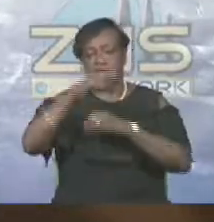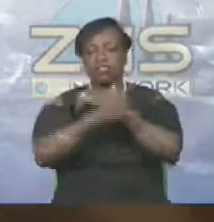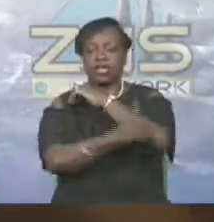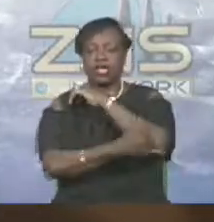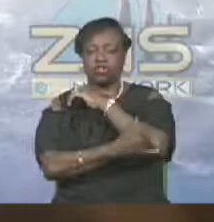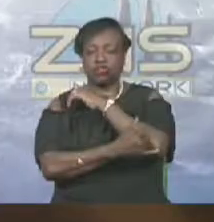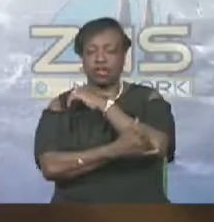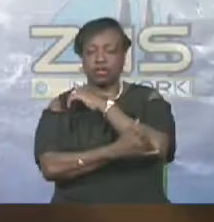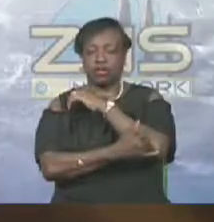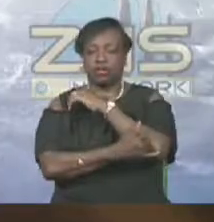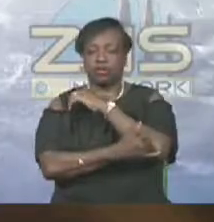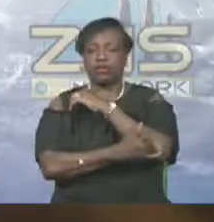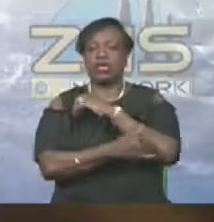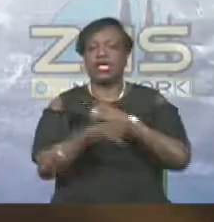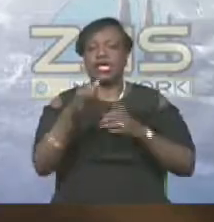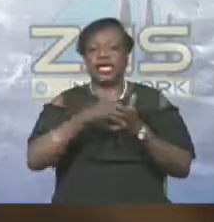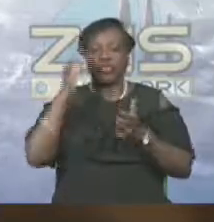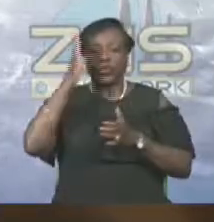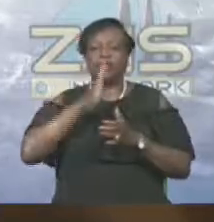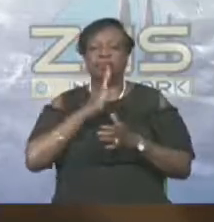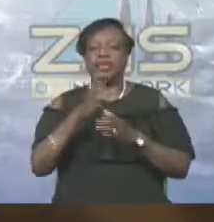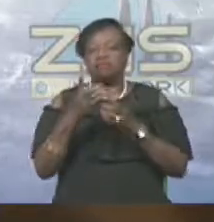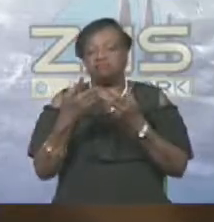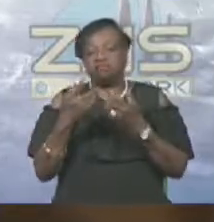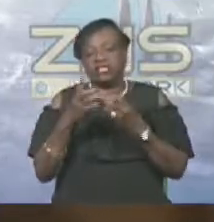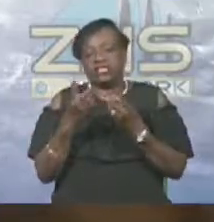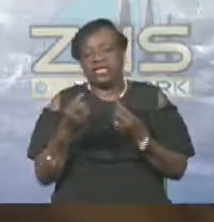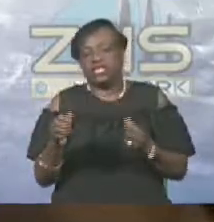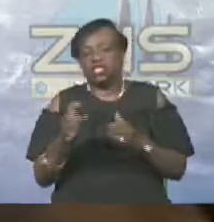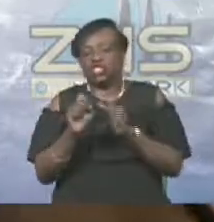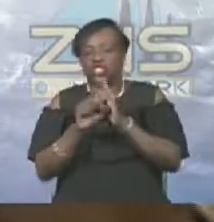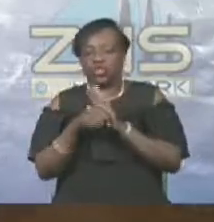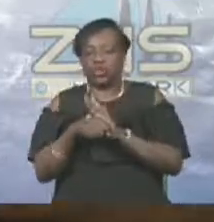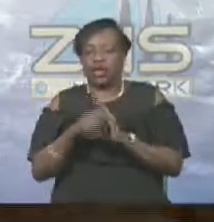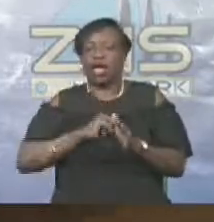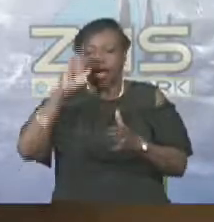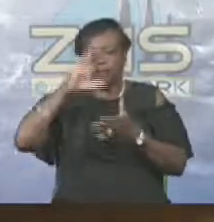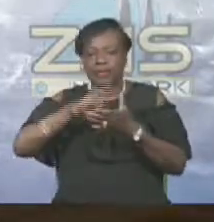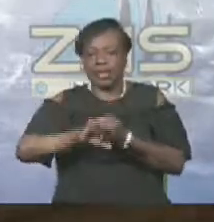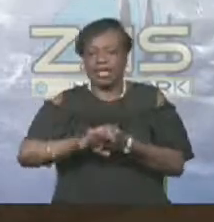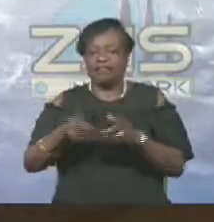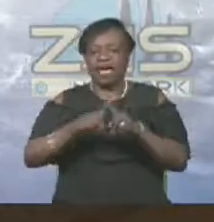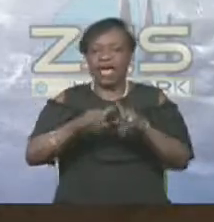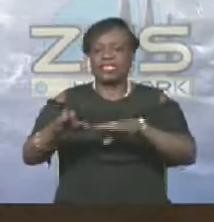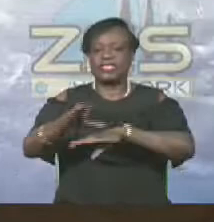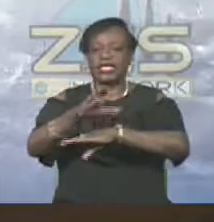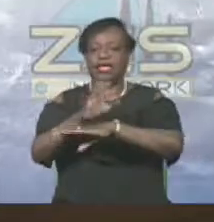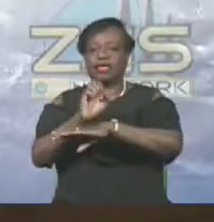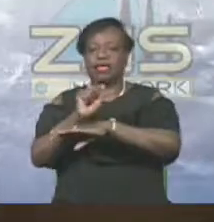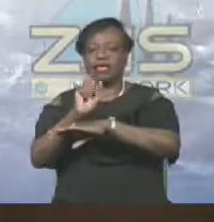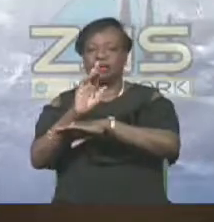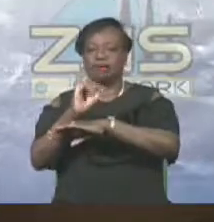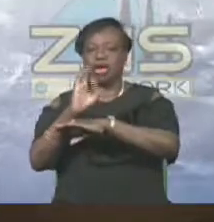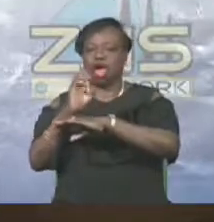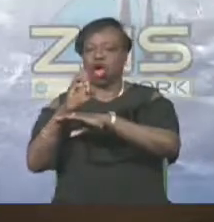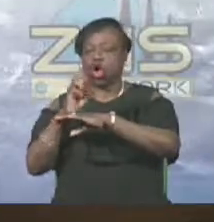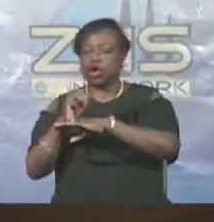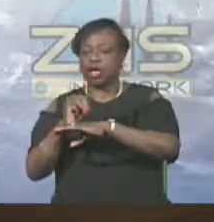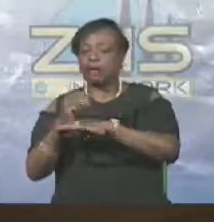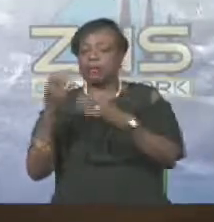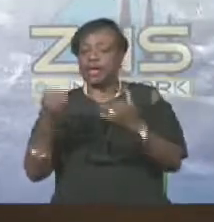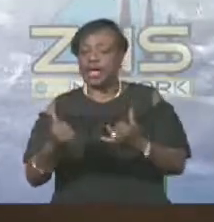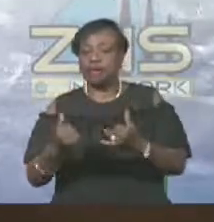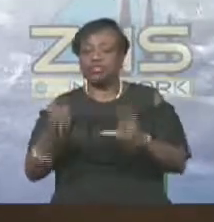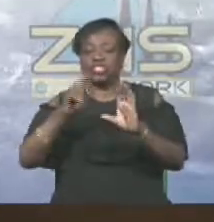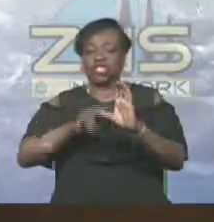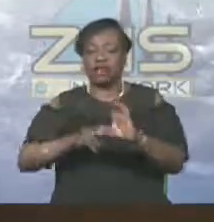we look forward, that should be done very soon. But I also believe, as Caricom now is chair of the Small States